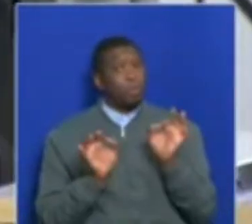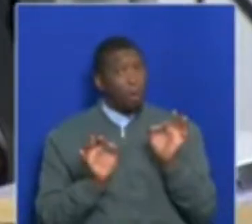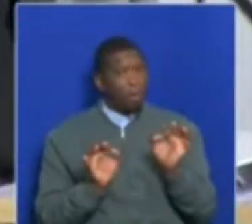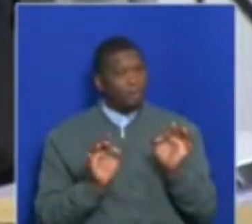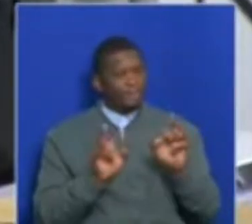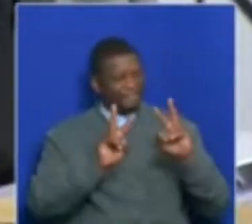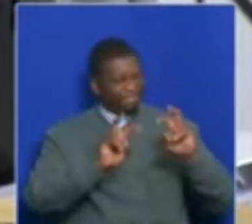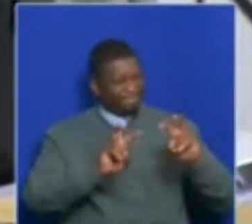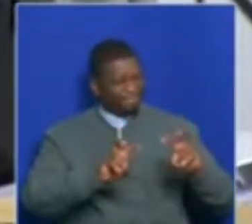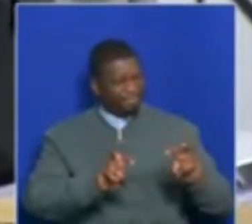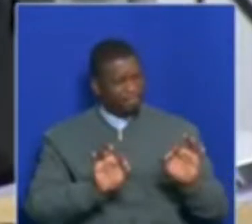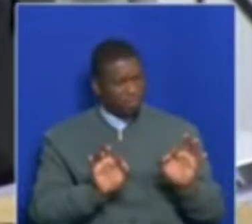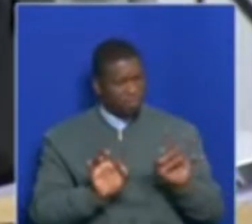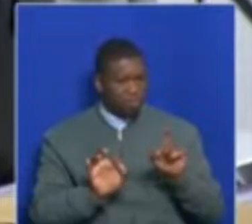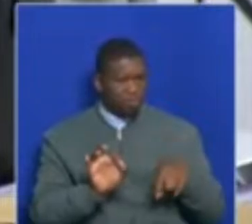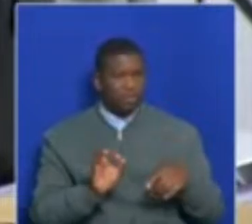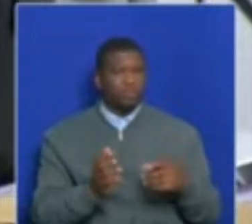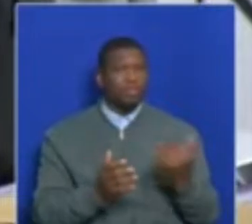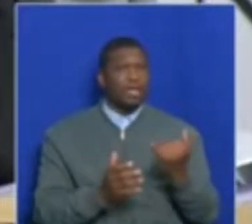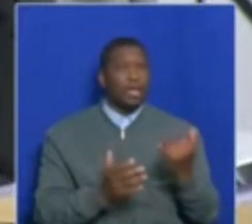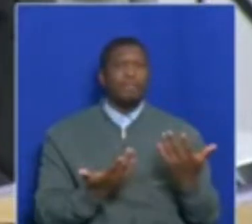like put surveillance on the person,